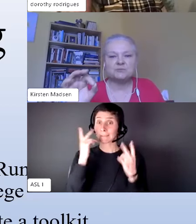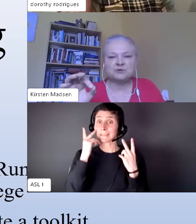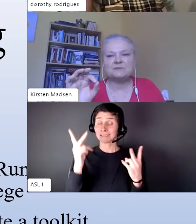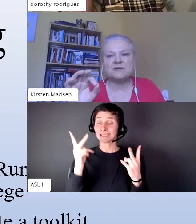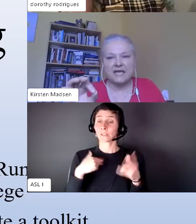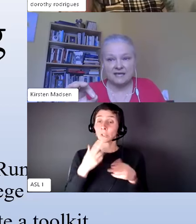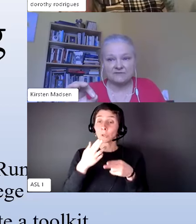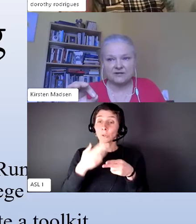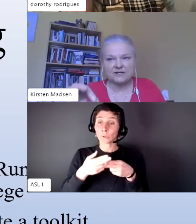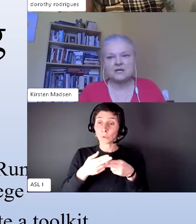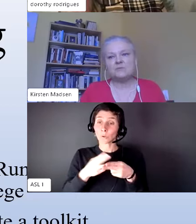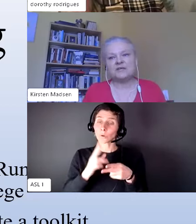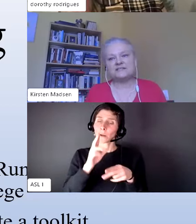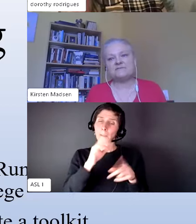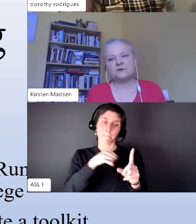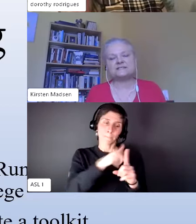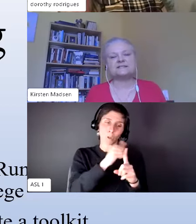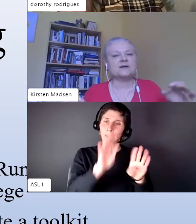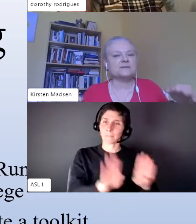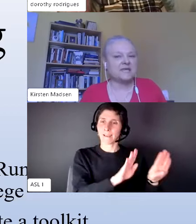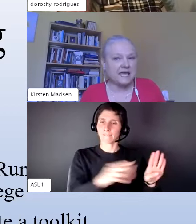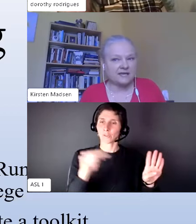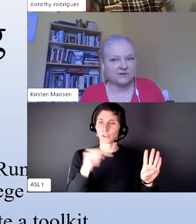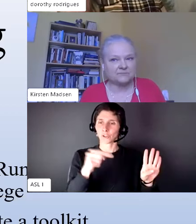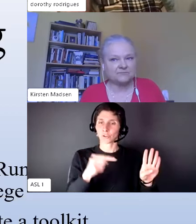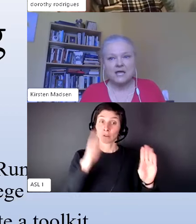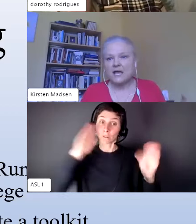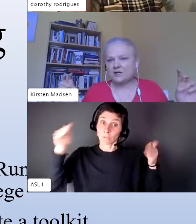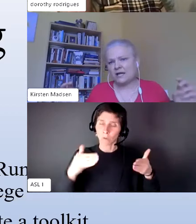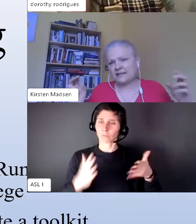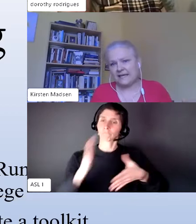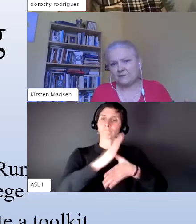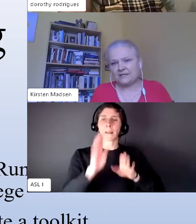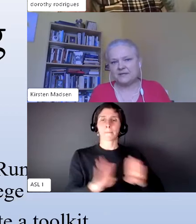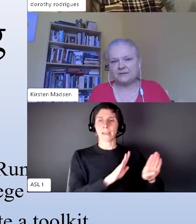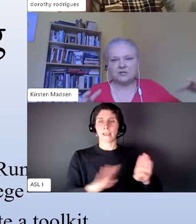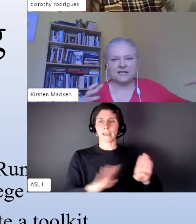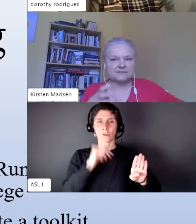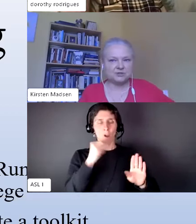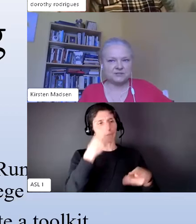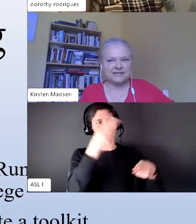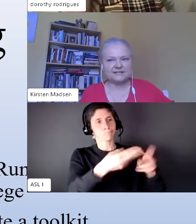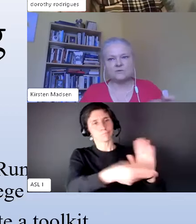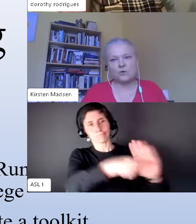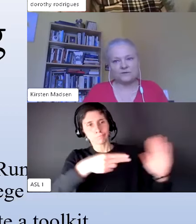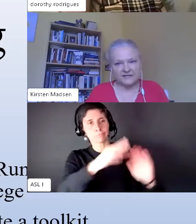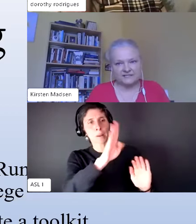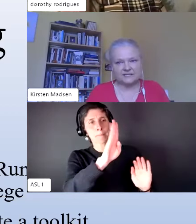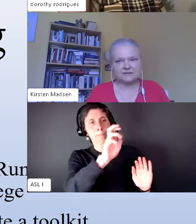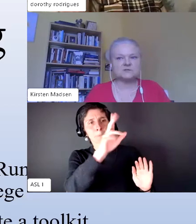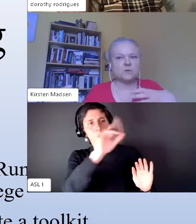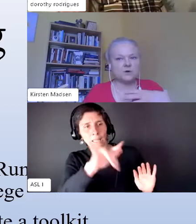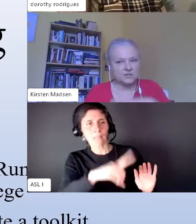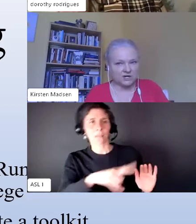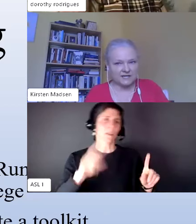term bullying behavior because the focus is on the behavior and not labeling people as bullies or